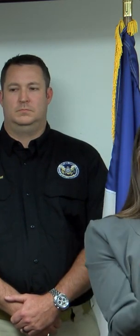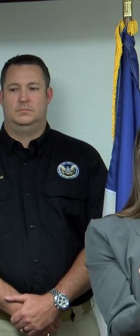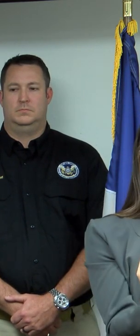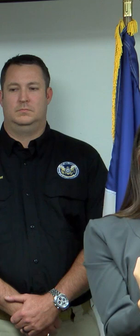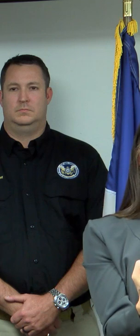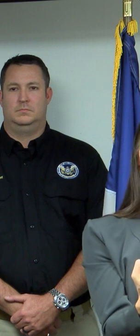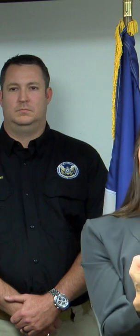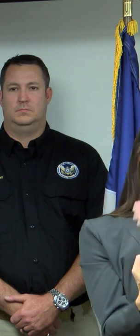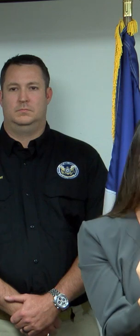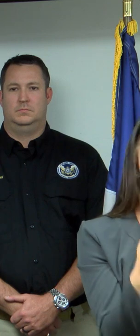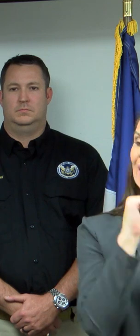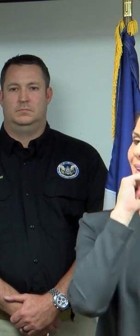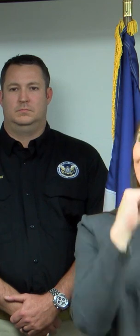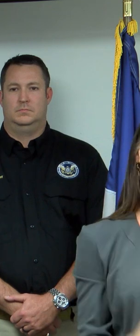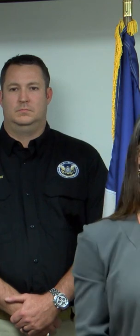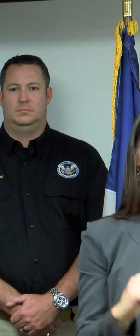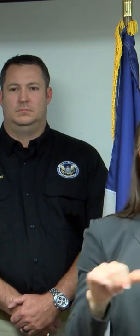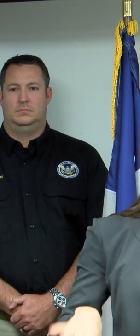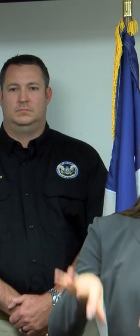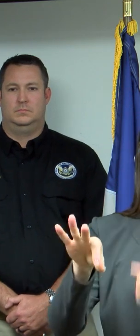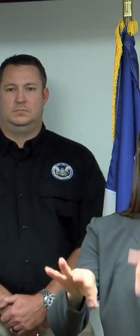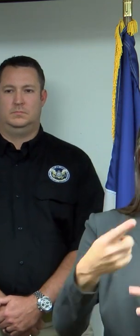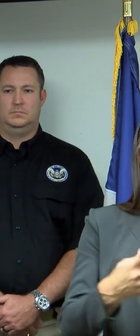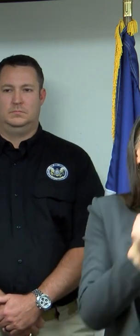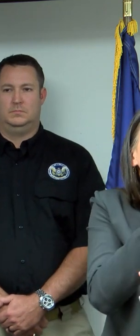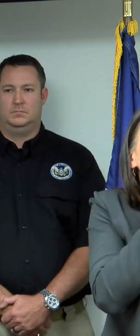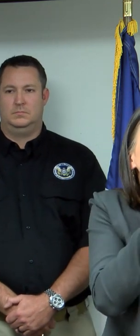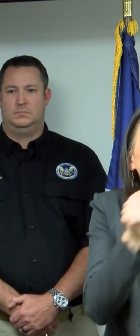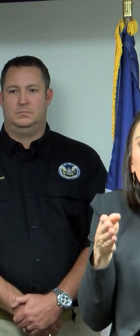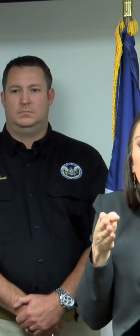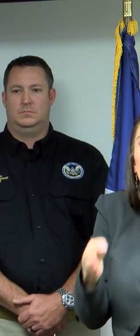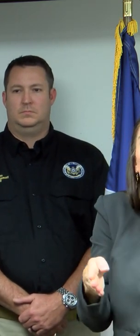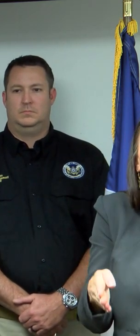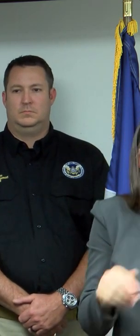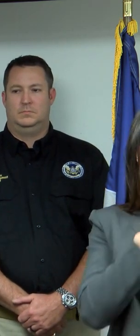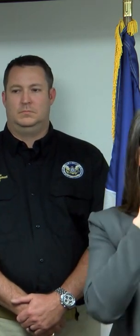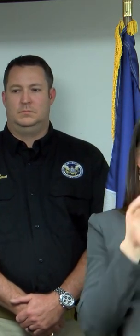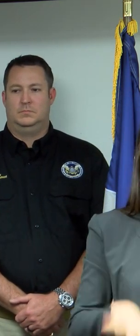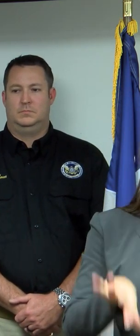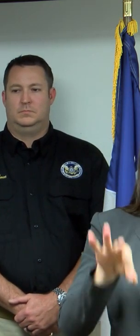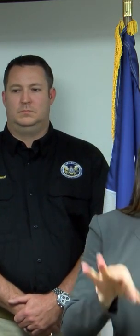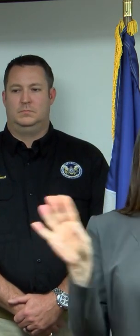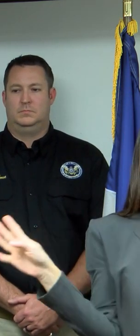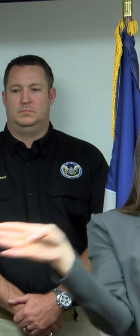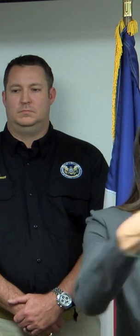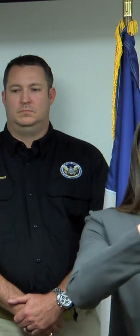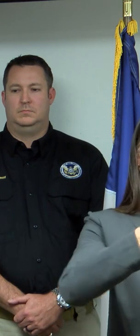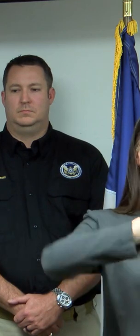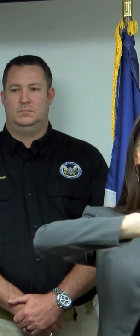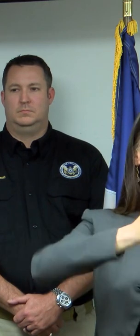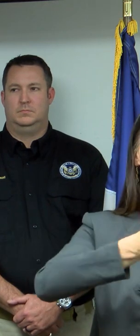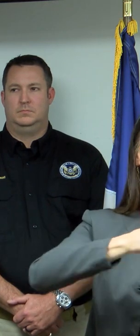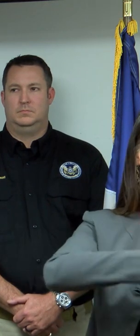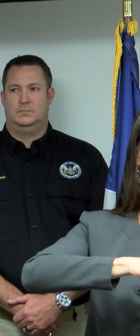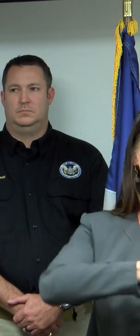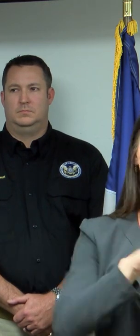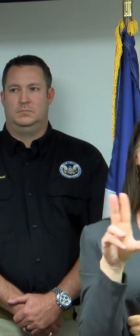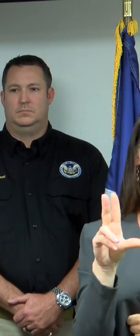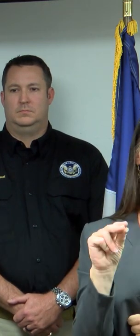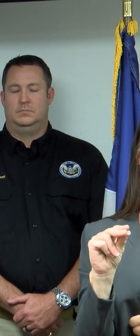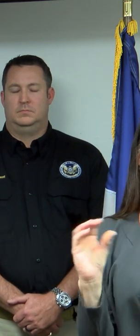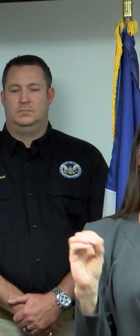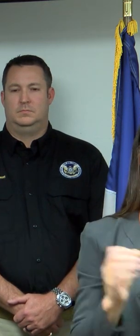Debris will not be picked up off of private streets or gated communities. Debris should be